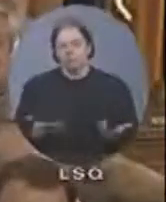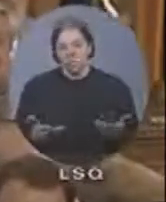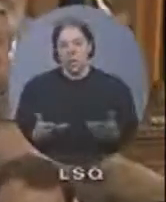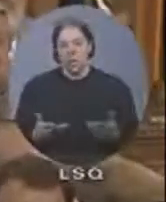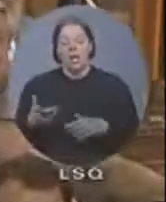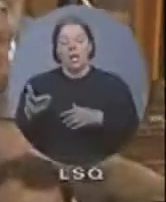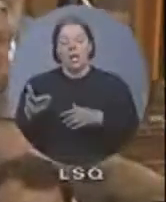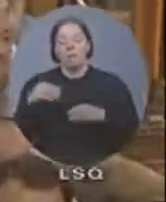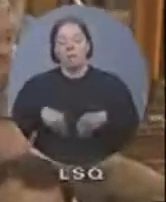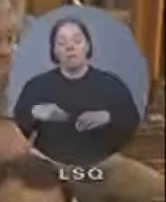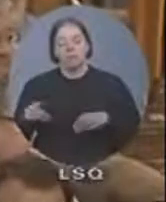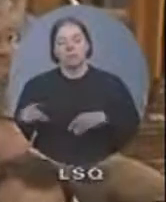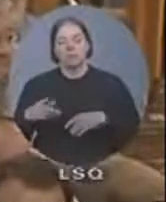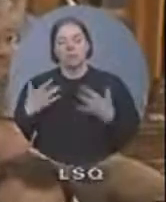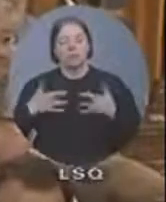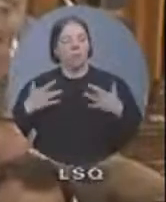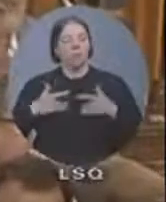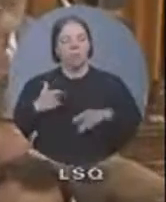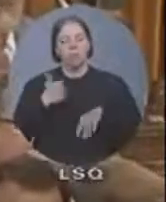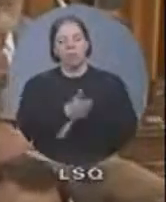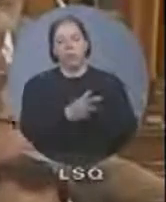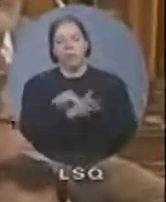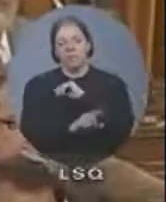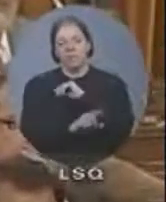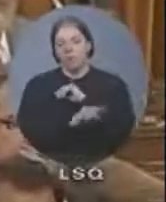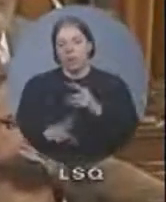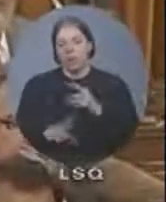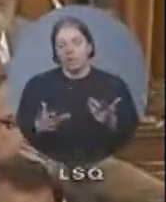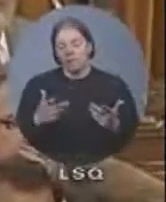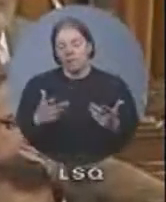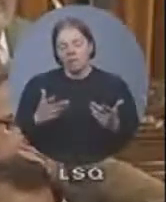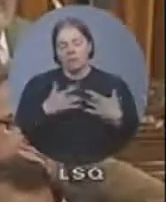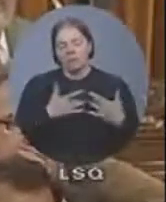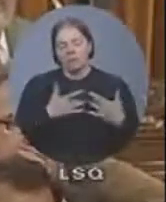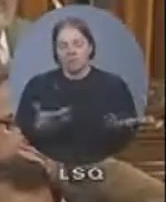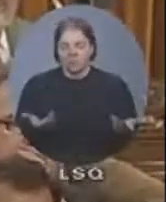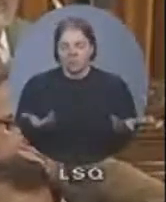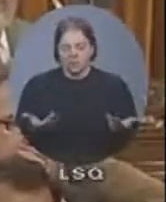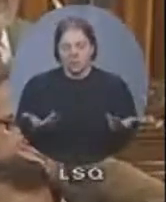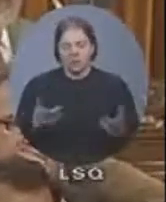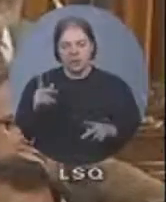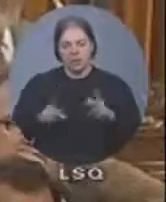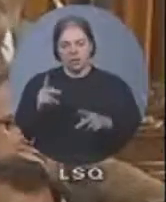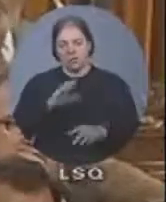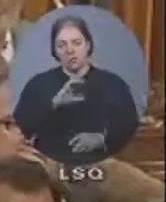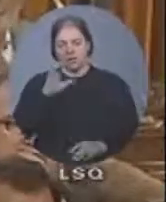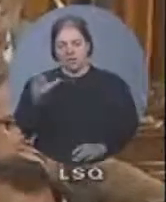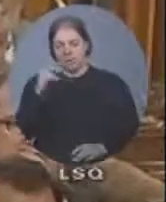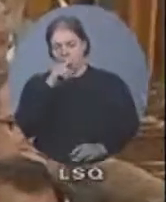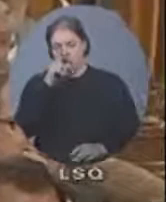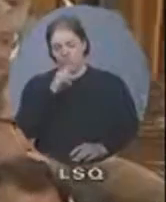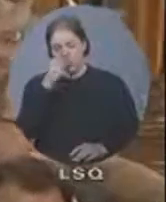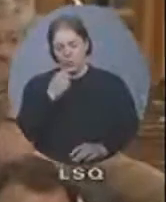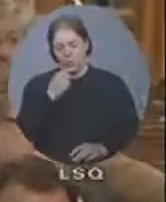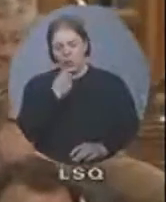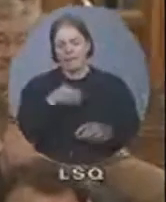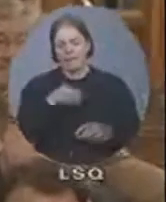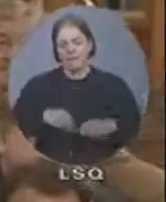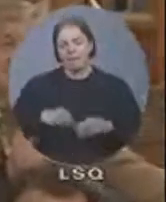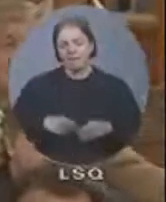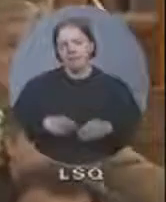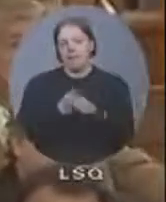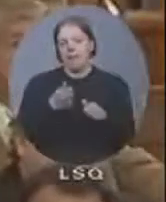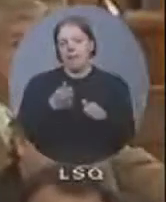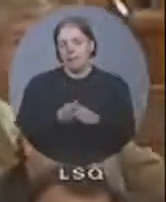it's ridiculous. But when she blames her employee, this is despicable.